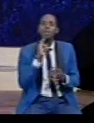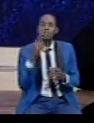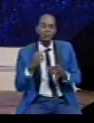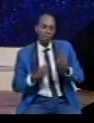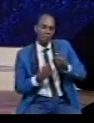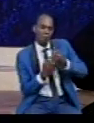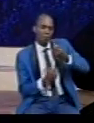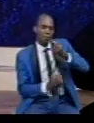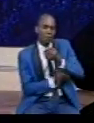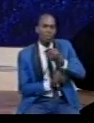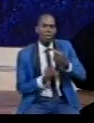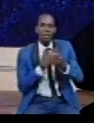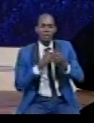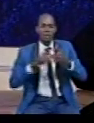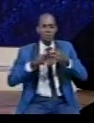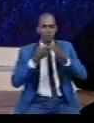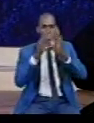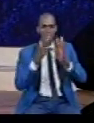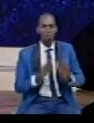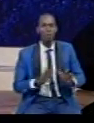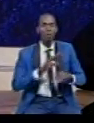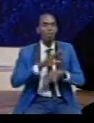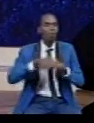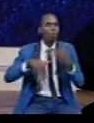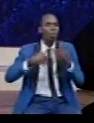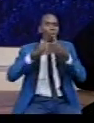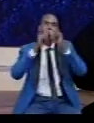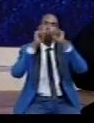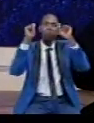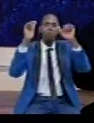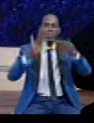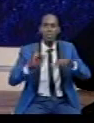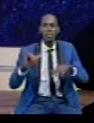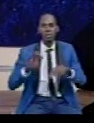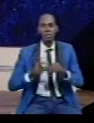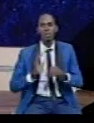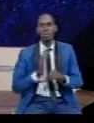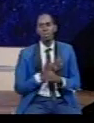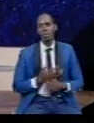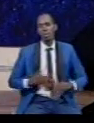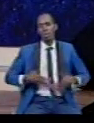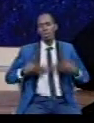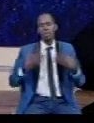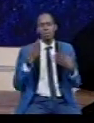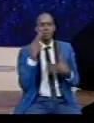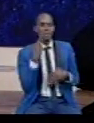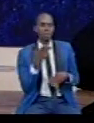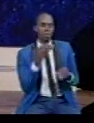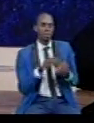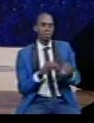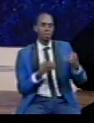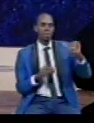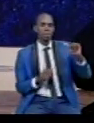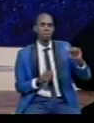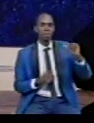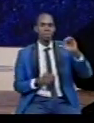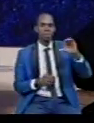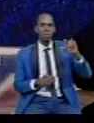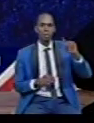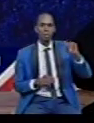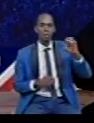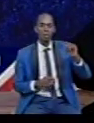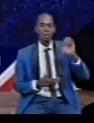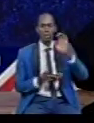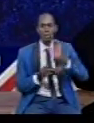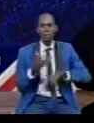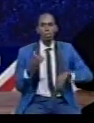foundation and the fountain of all blessings in our lives. Look at Acts chapter 4, reading from verse